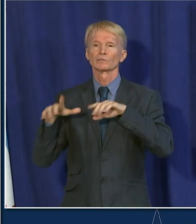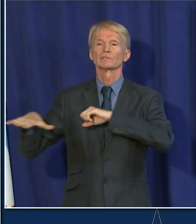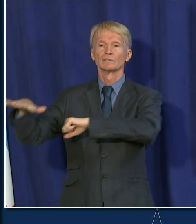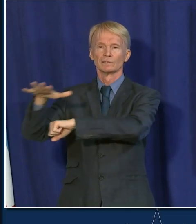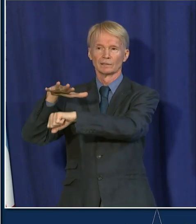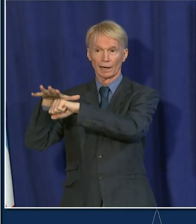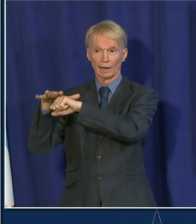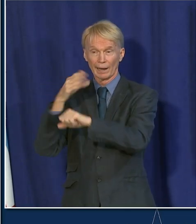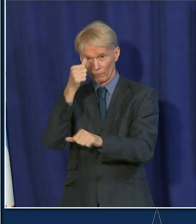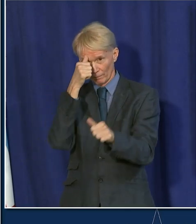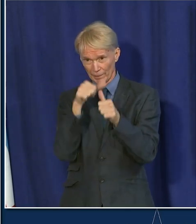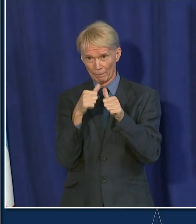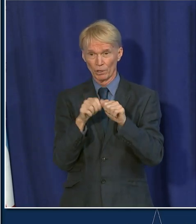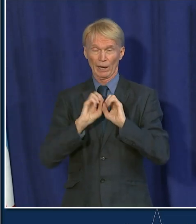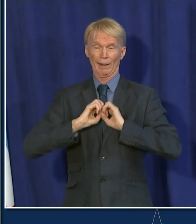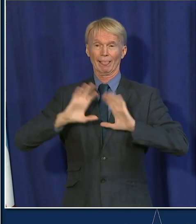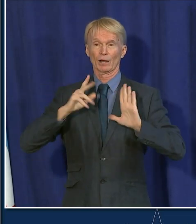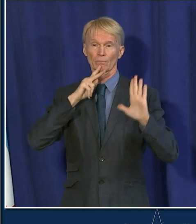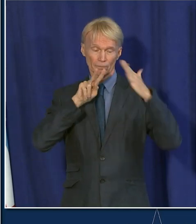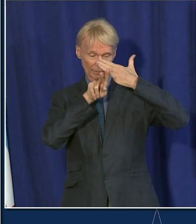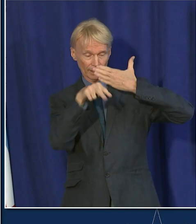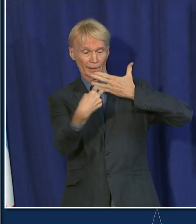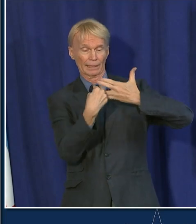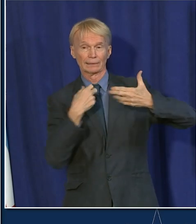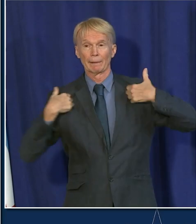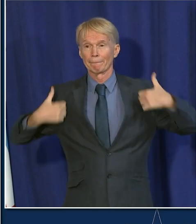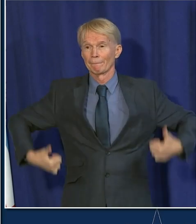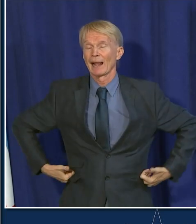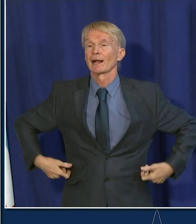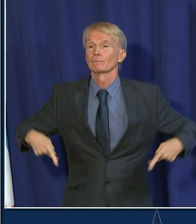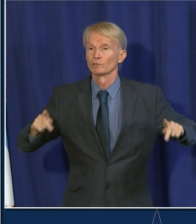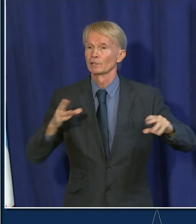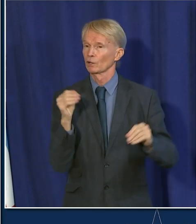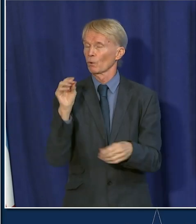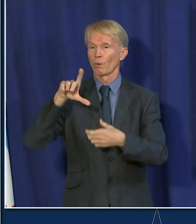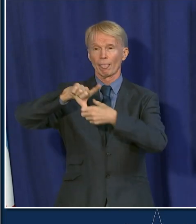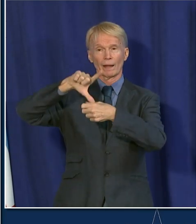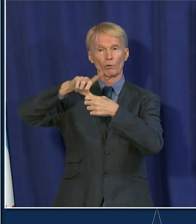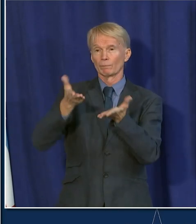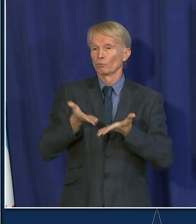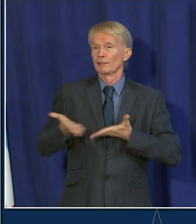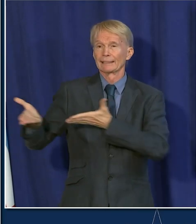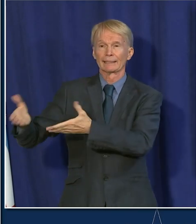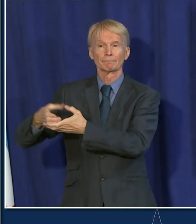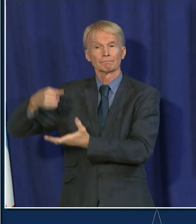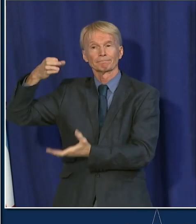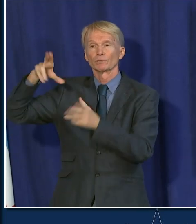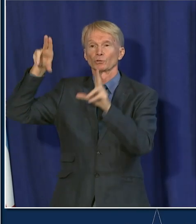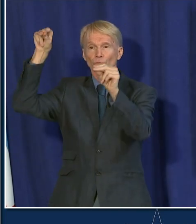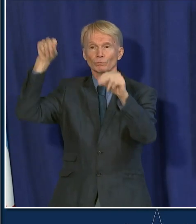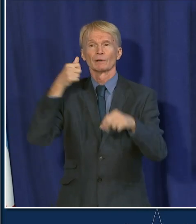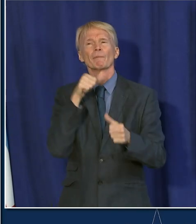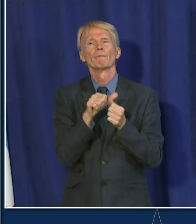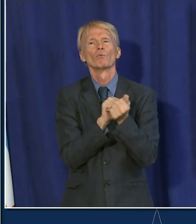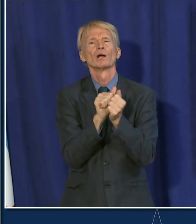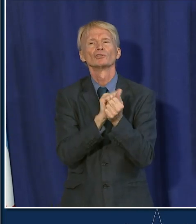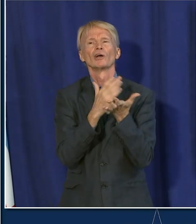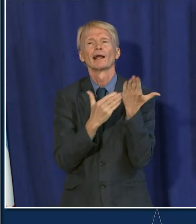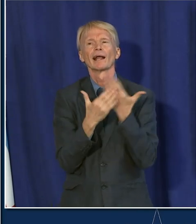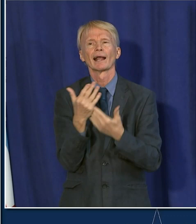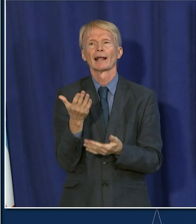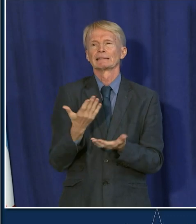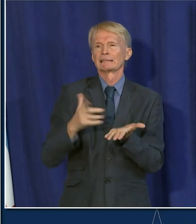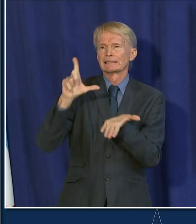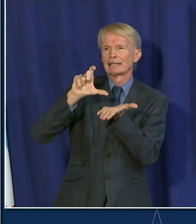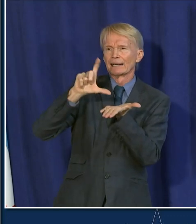there are no liquids allowed to be brought into Lollapalooza. Remember to wash your hands or use a hand sanitizer, limit